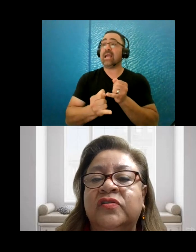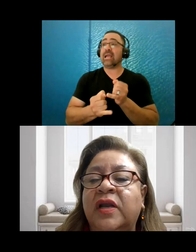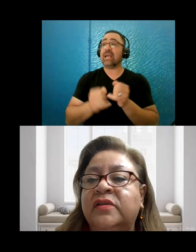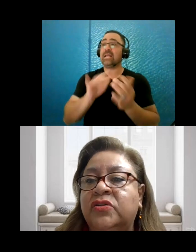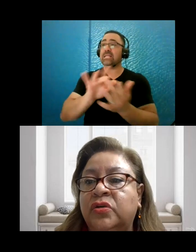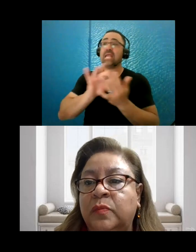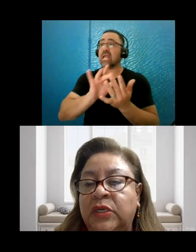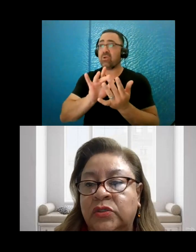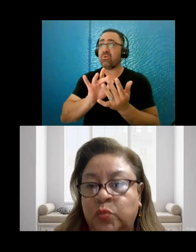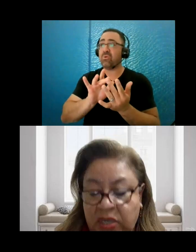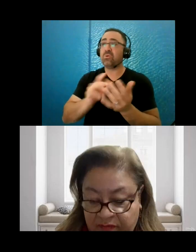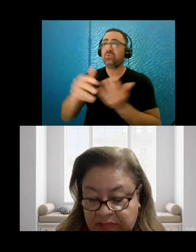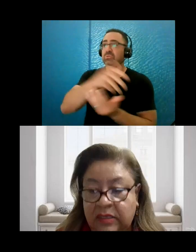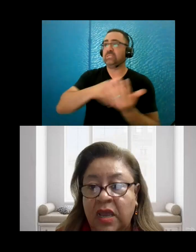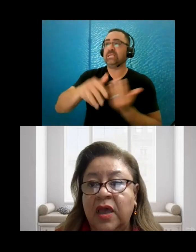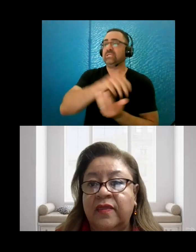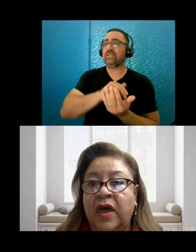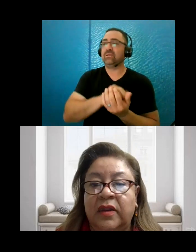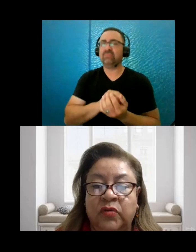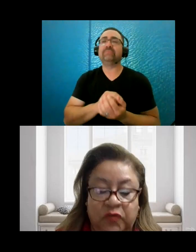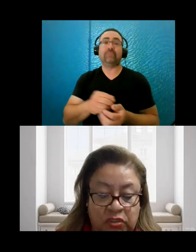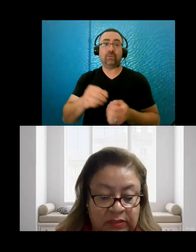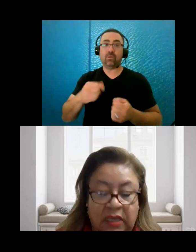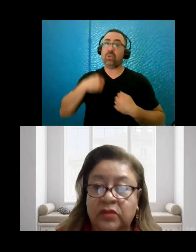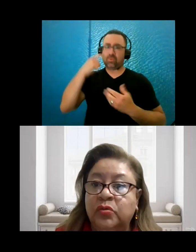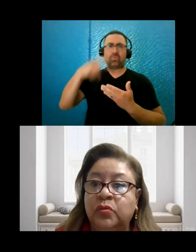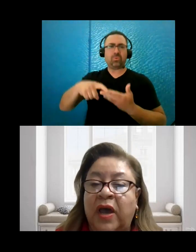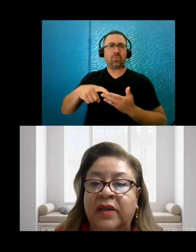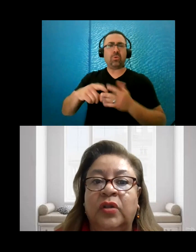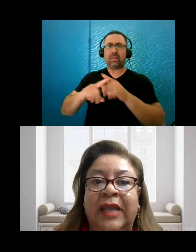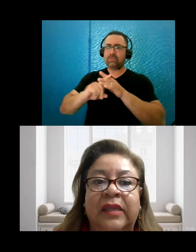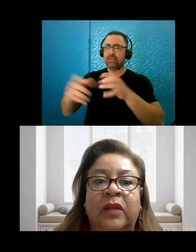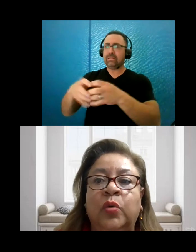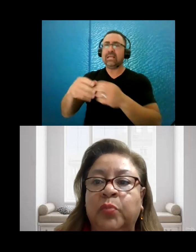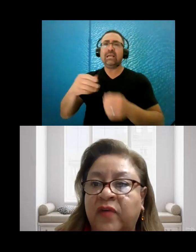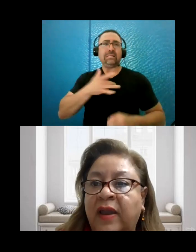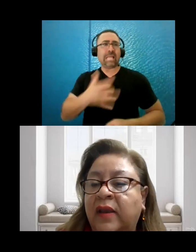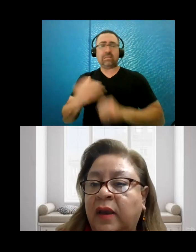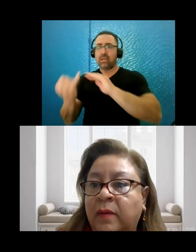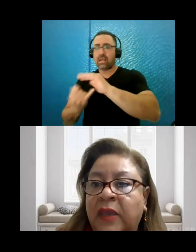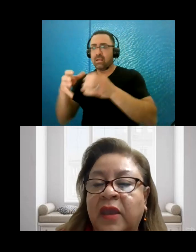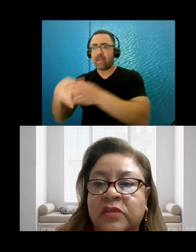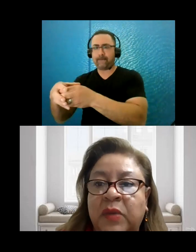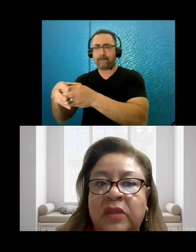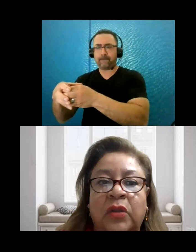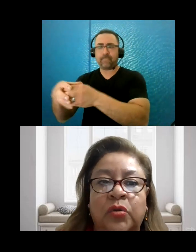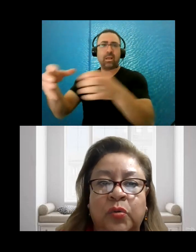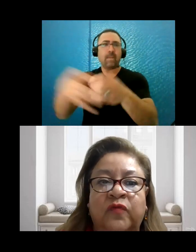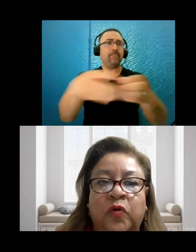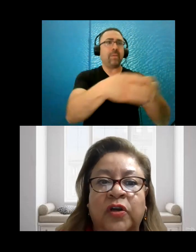networking and socialization, because we have seen that refugees tend to isolate, and we provide